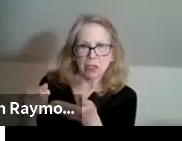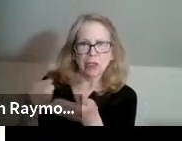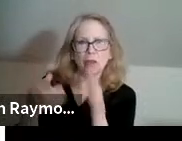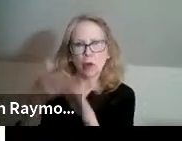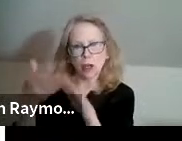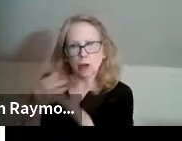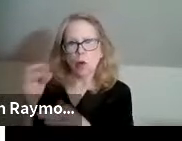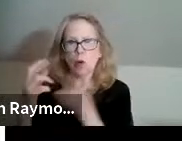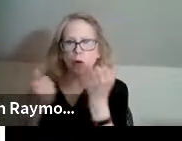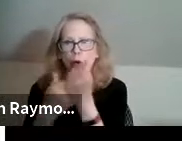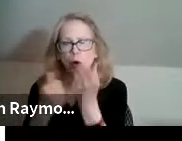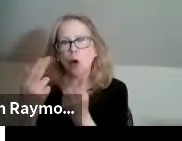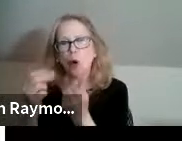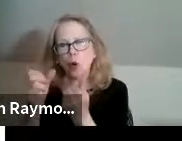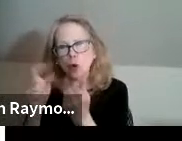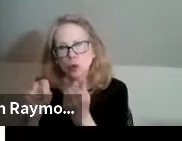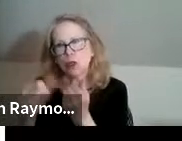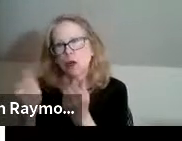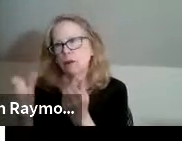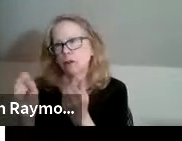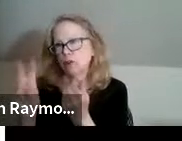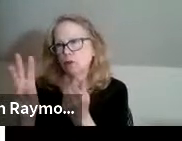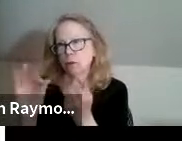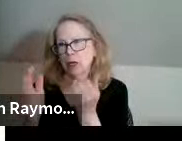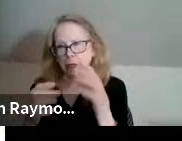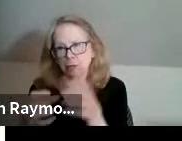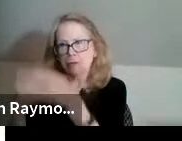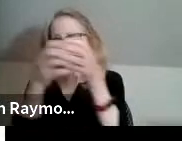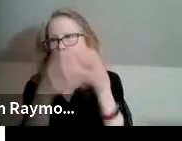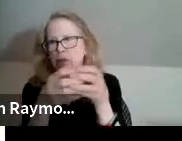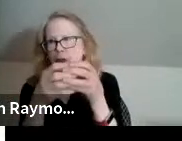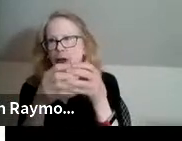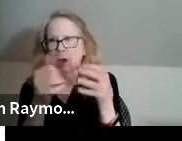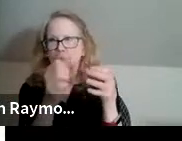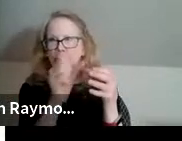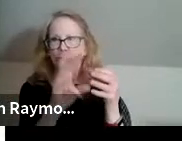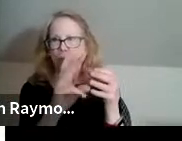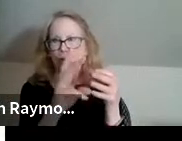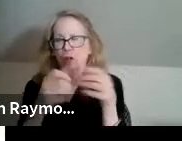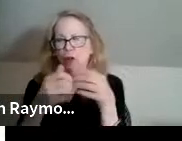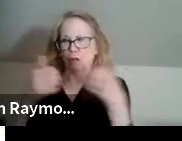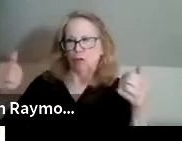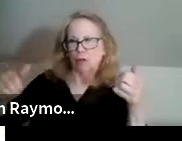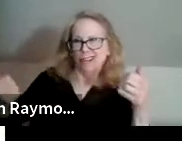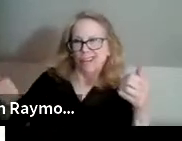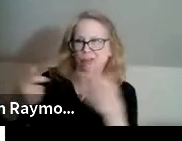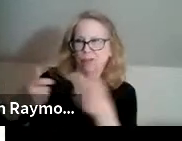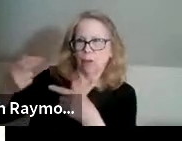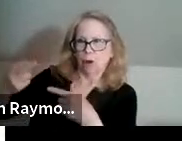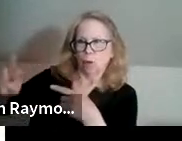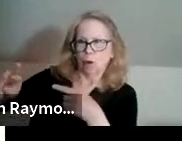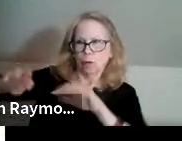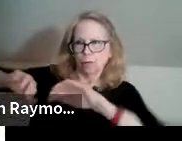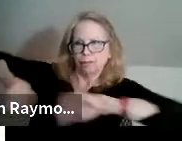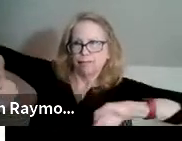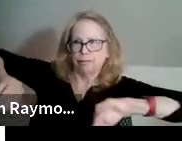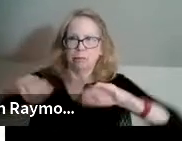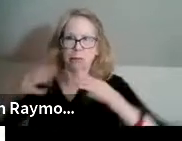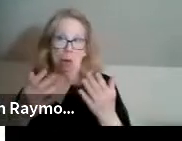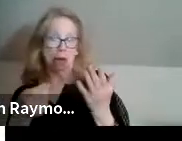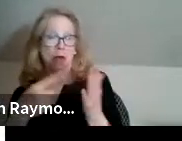other software, and it may isolate other software from the underlying software or hardware. For